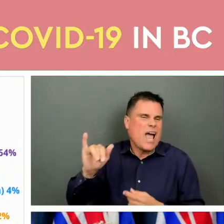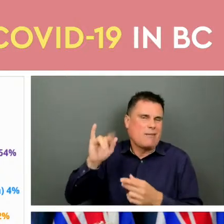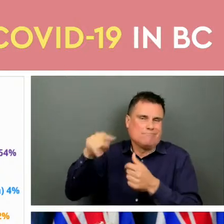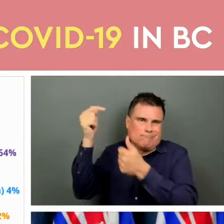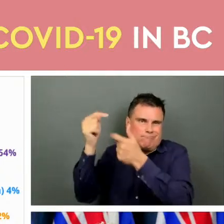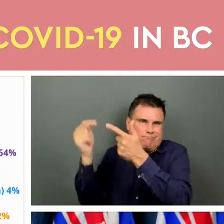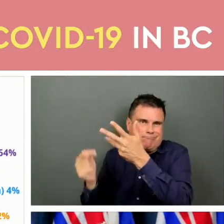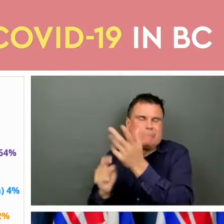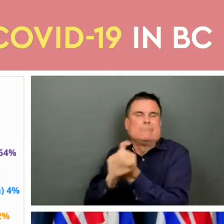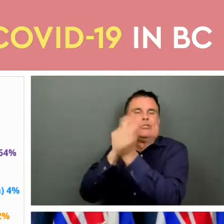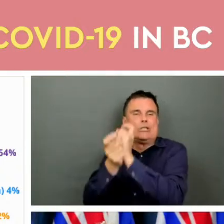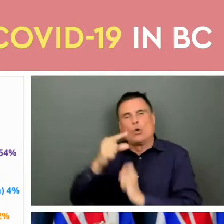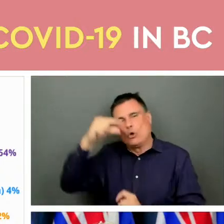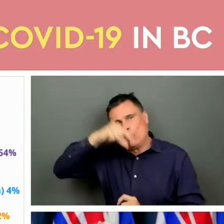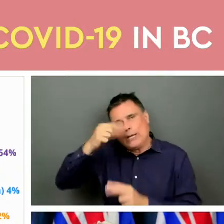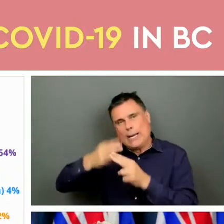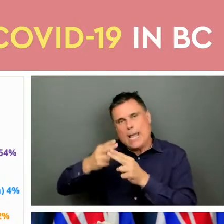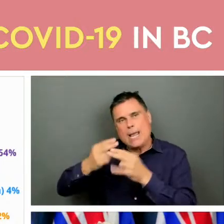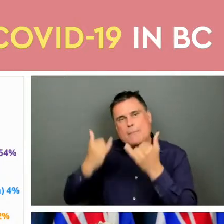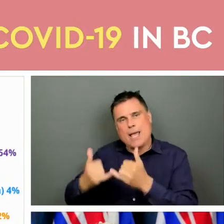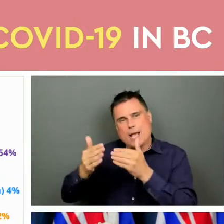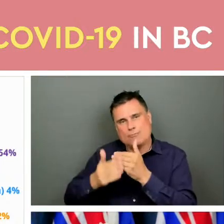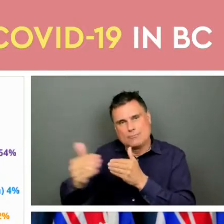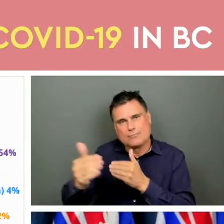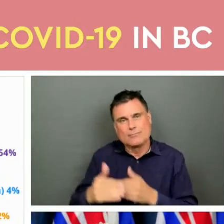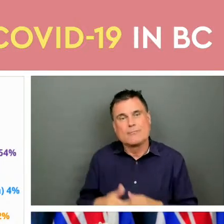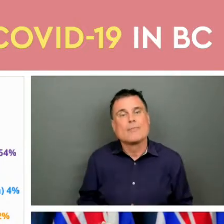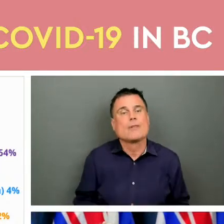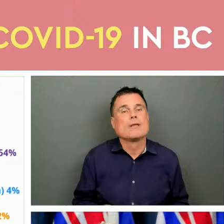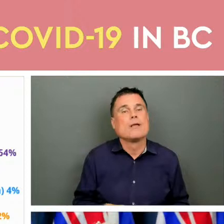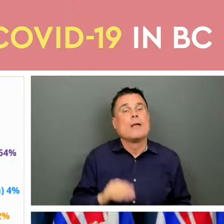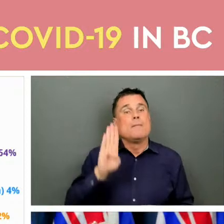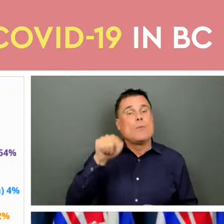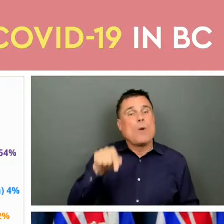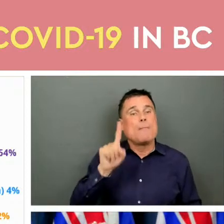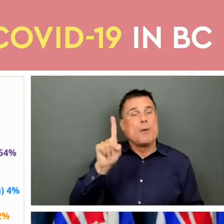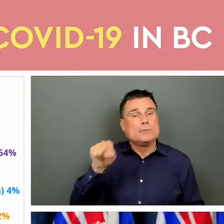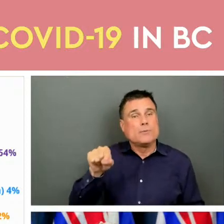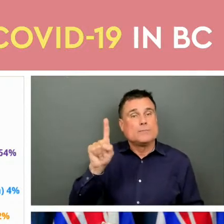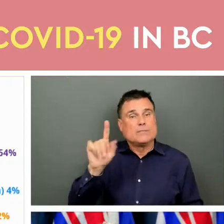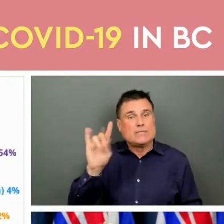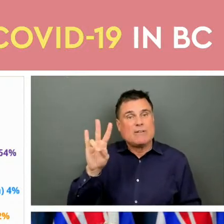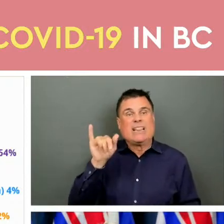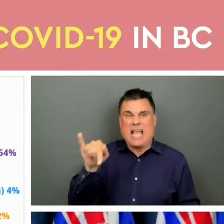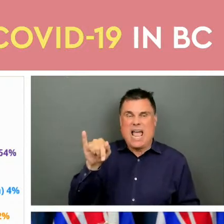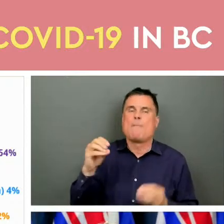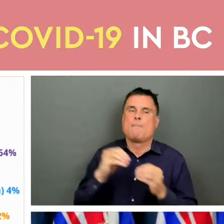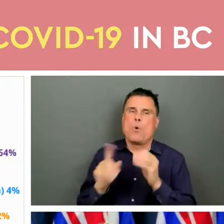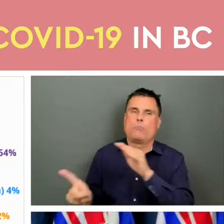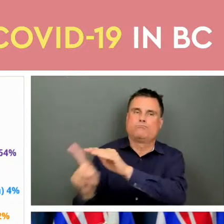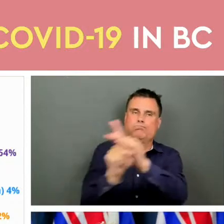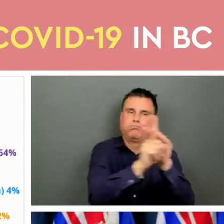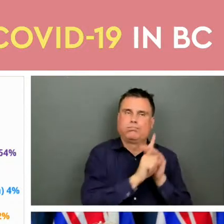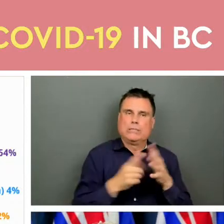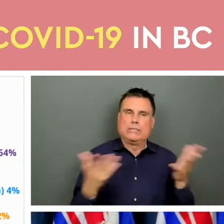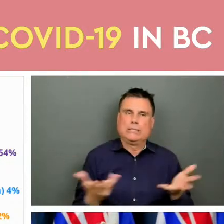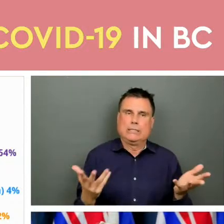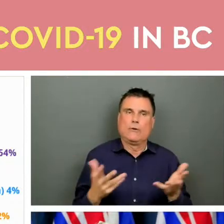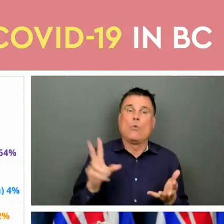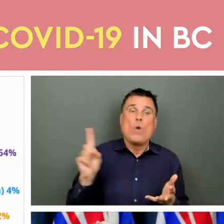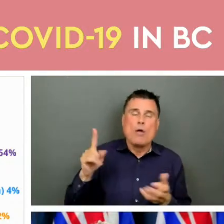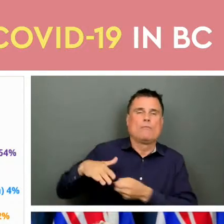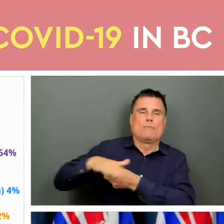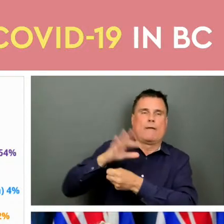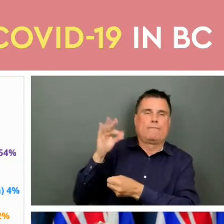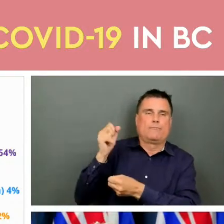variation with the B1.17 seen more commonly in Fraser Health and P1 in Vancouver Coastal. But all